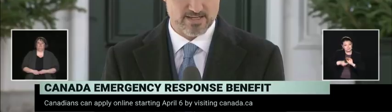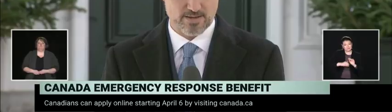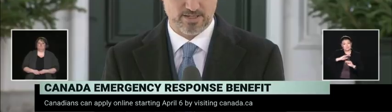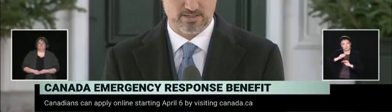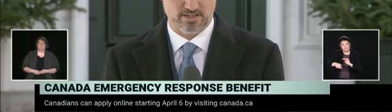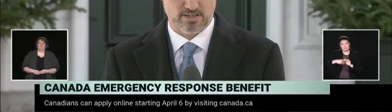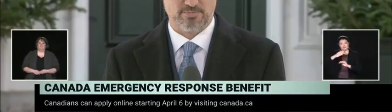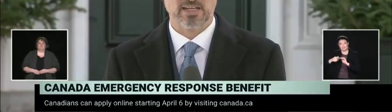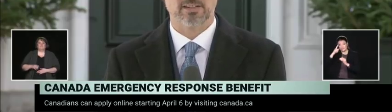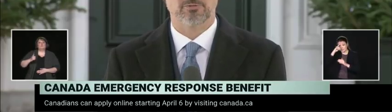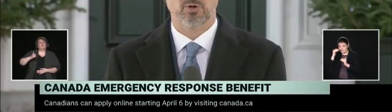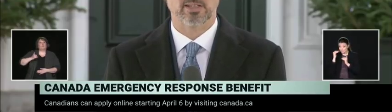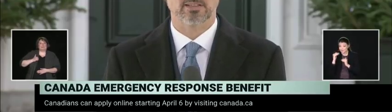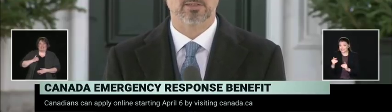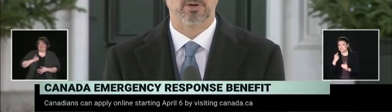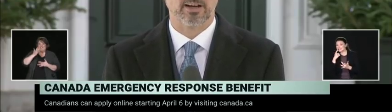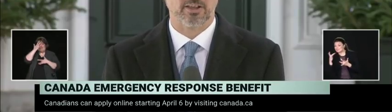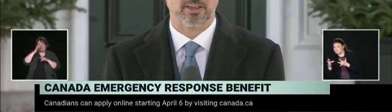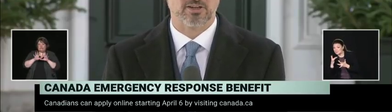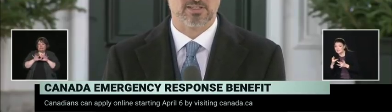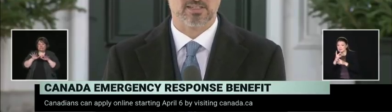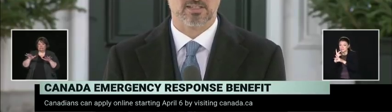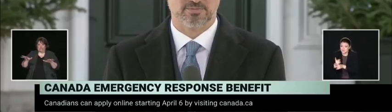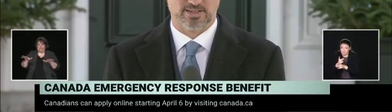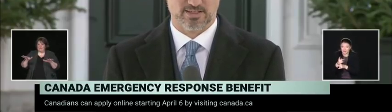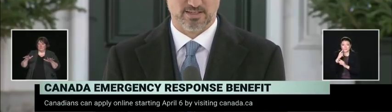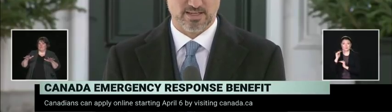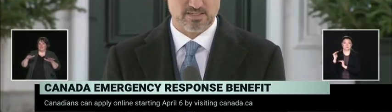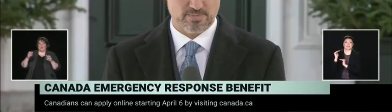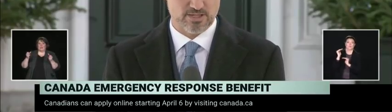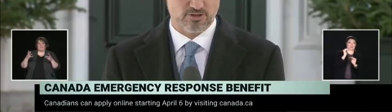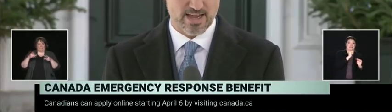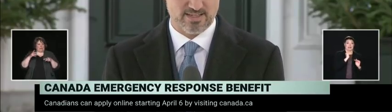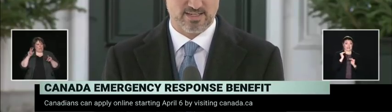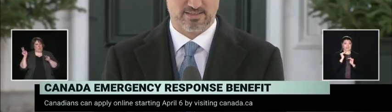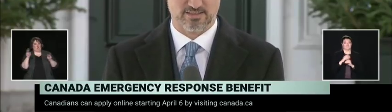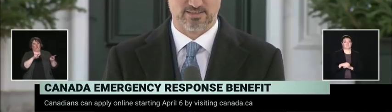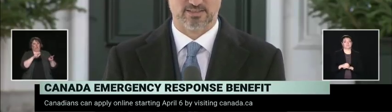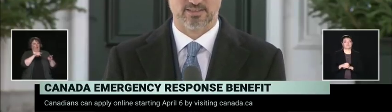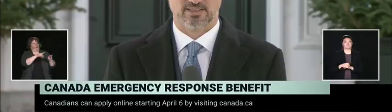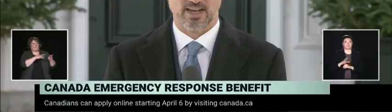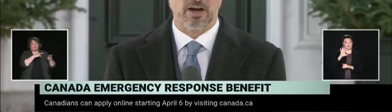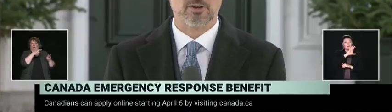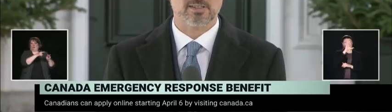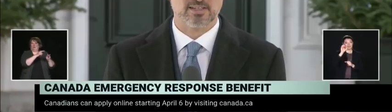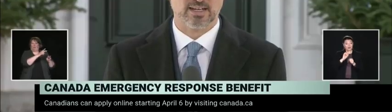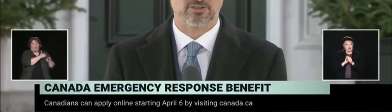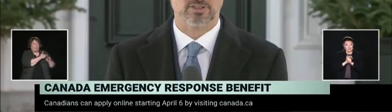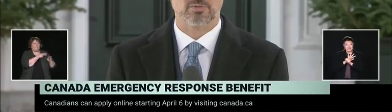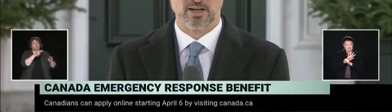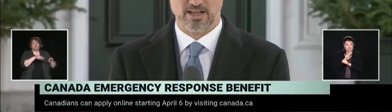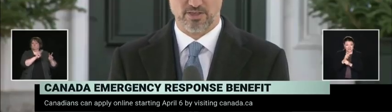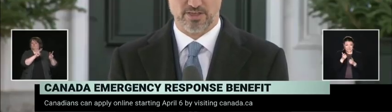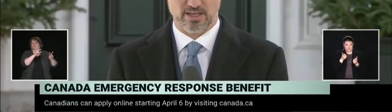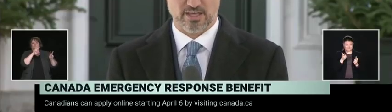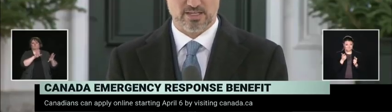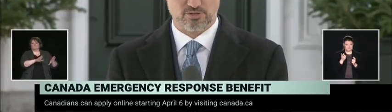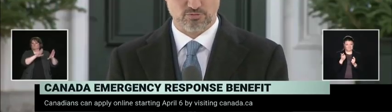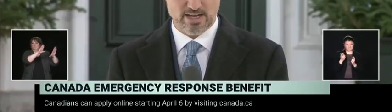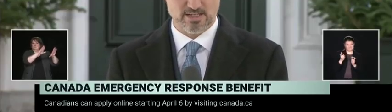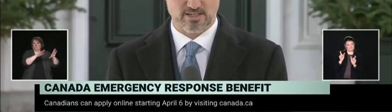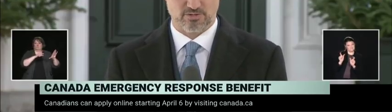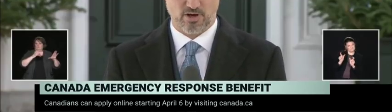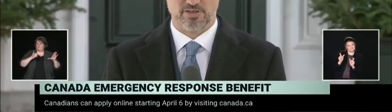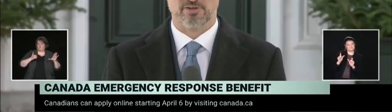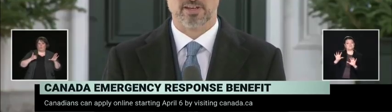this pandemic, many have pointed to our healthcare system as a major asset. Ours is a country where health is